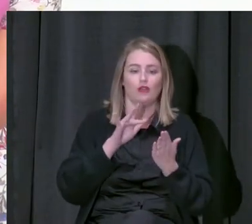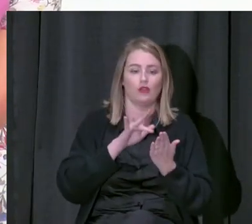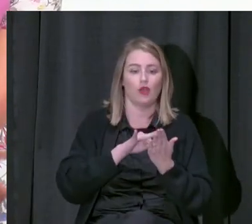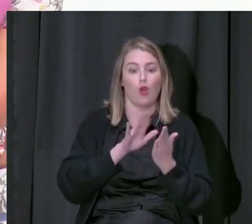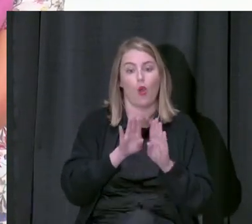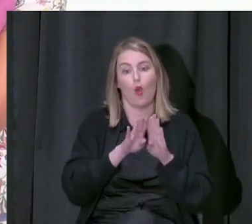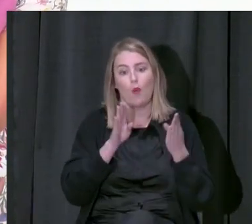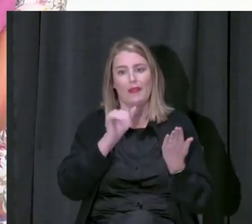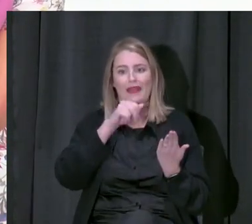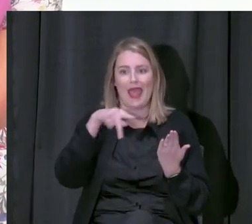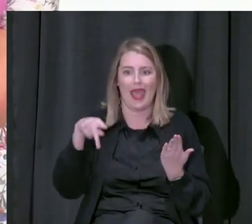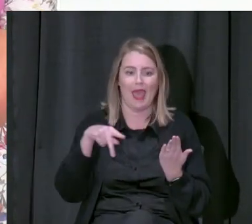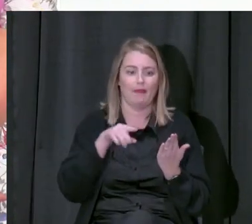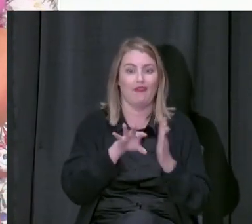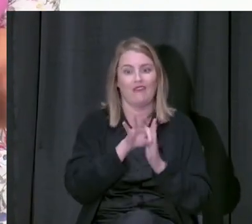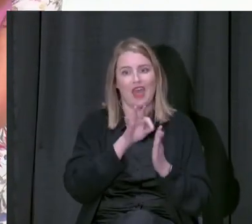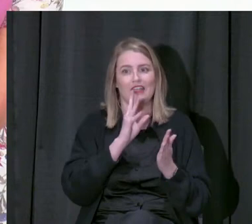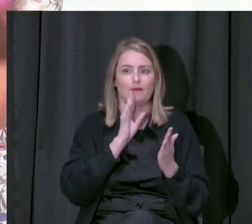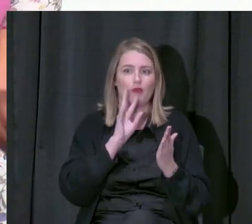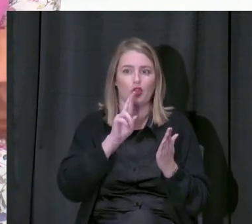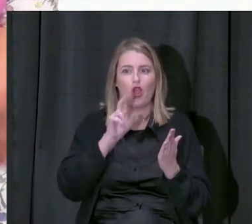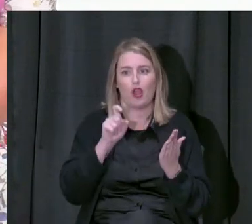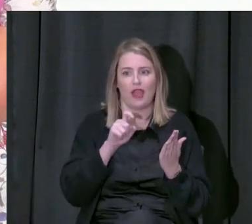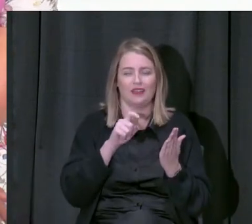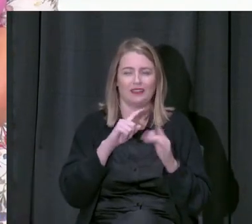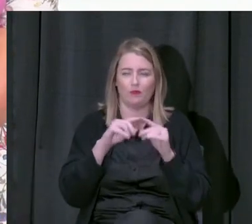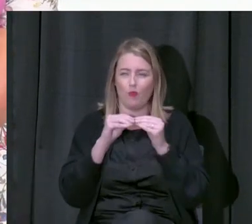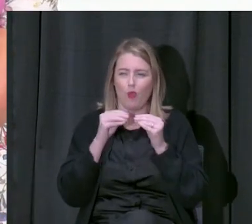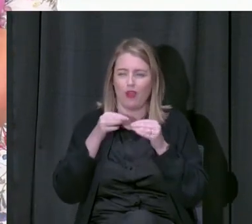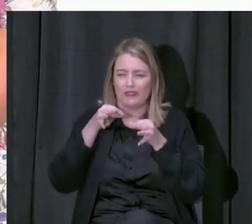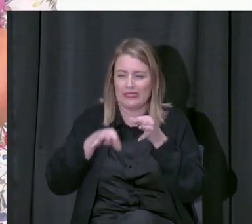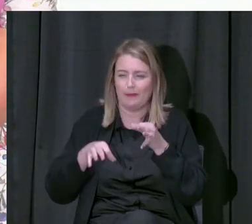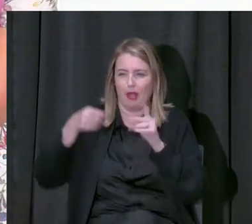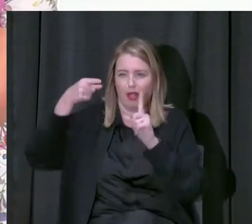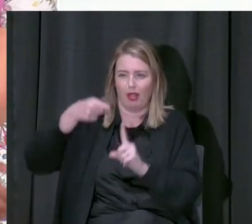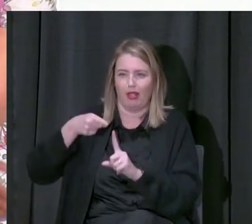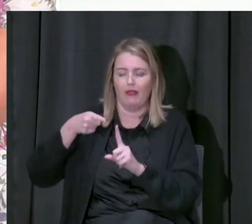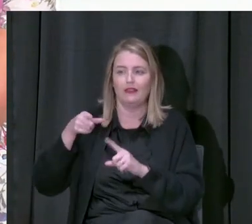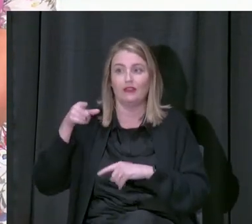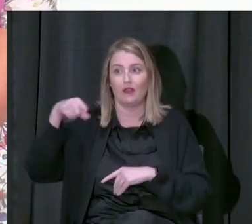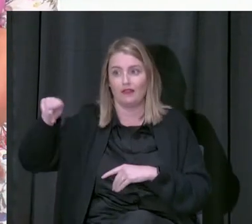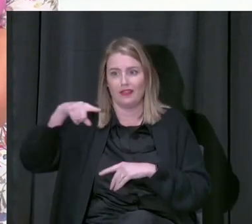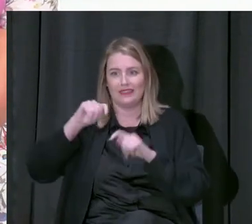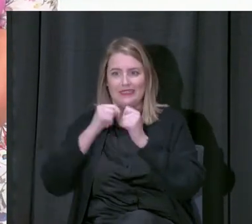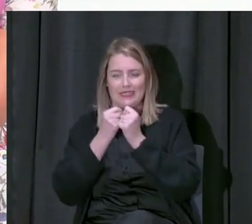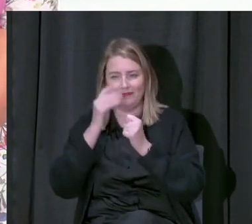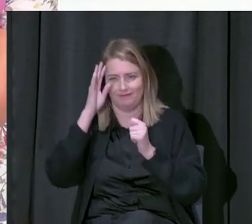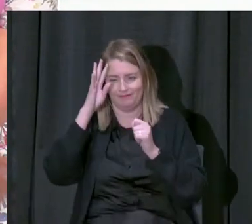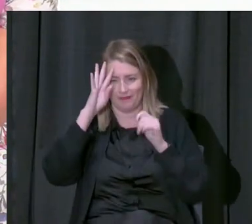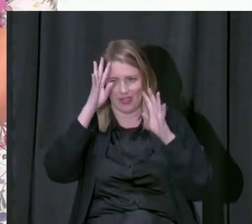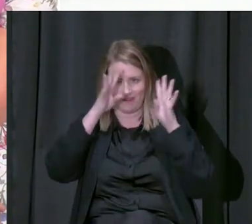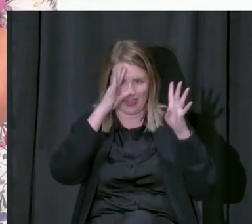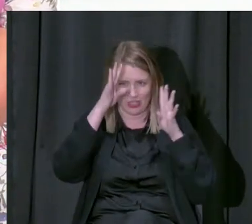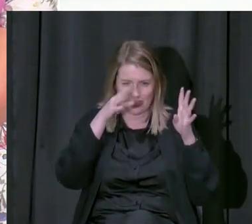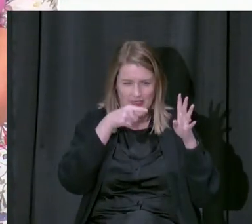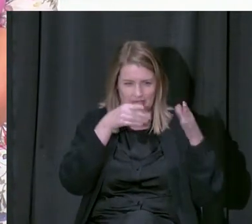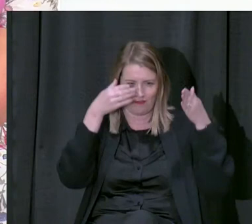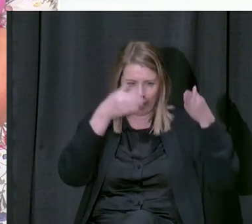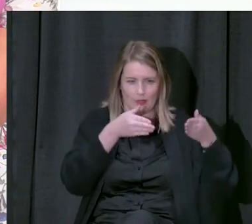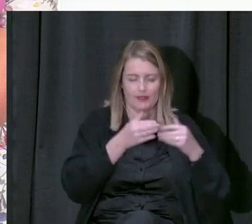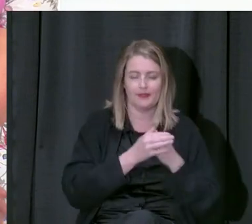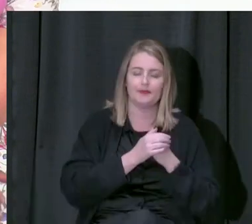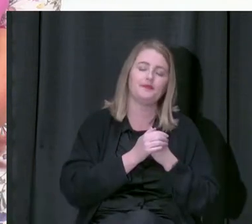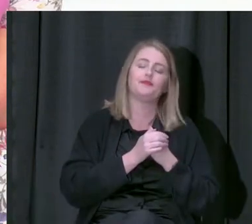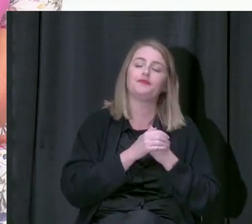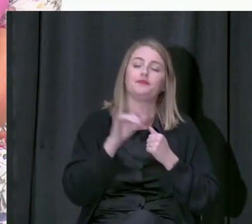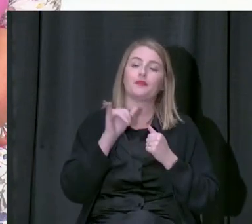Spoken RX, but if I do that. So there's a team that focuses on innovation, and then there's